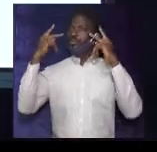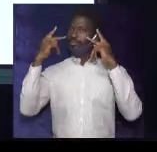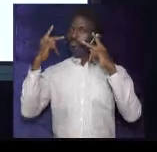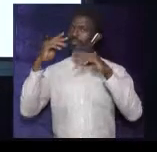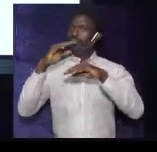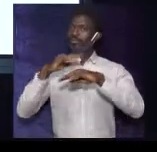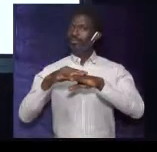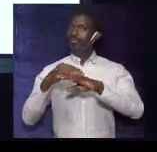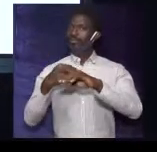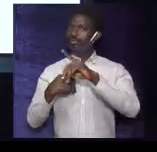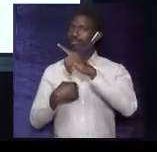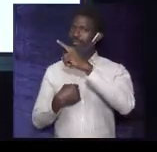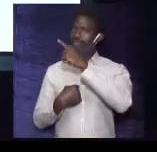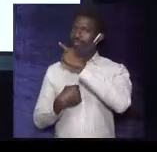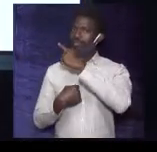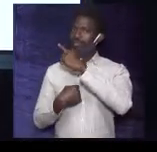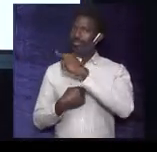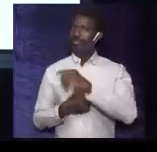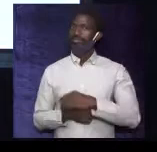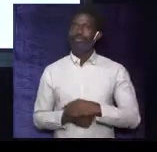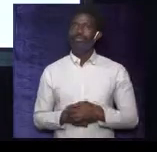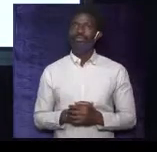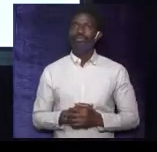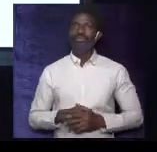Eyes on me.